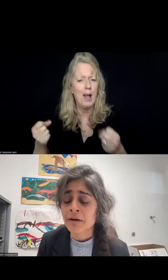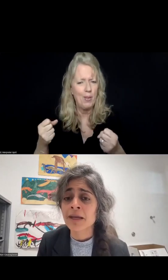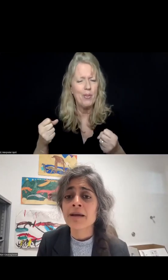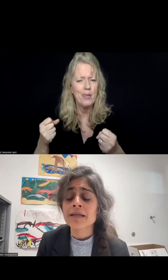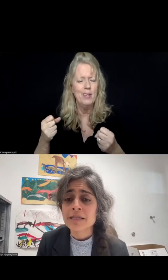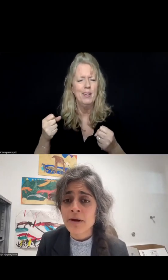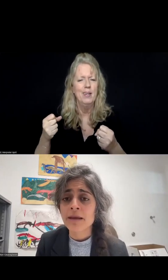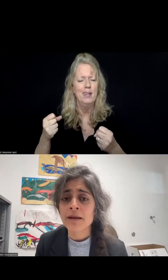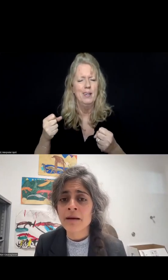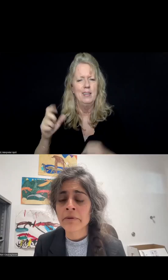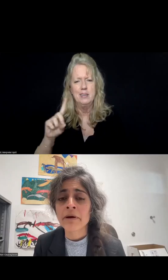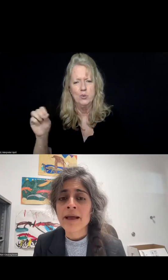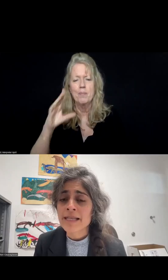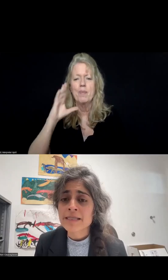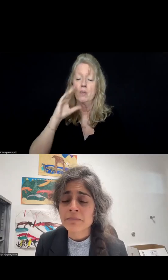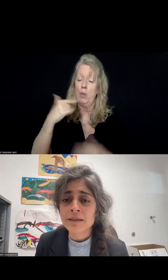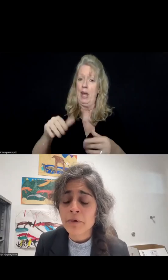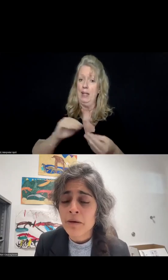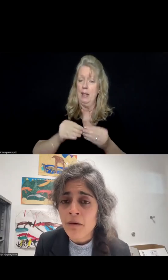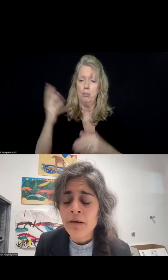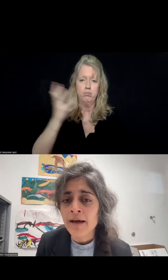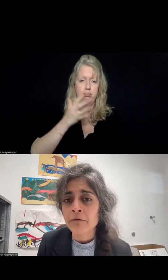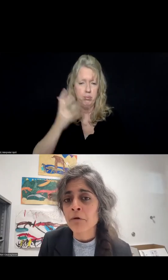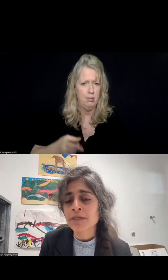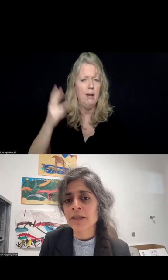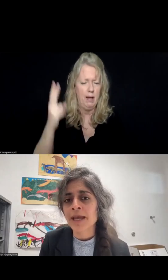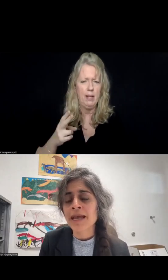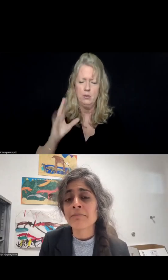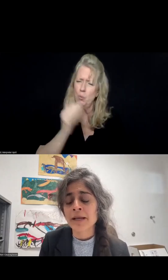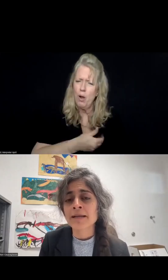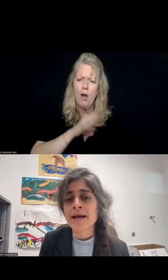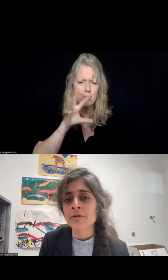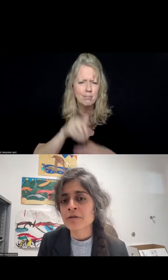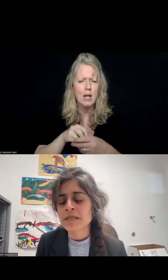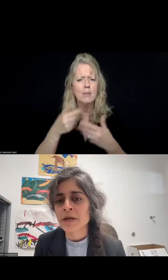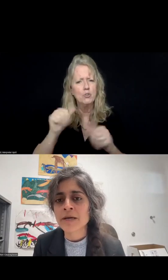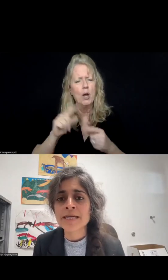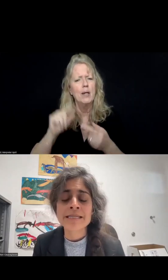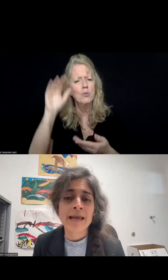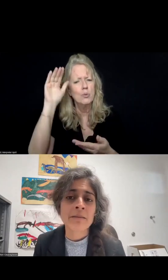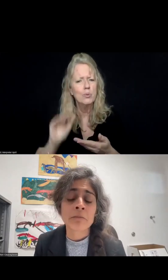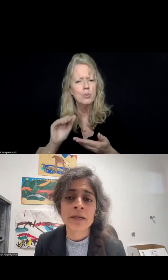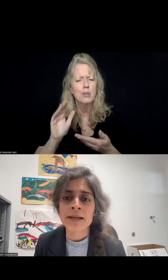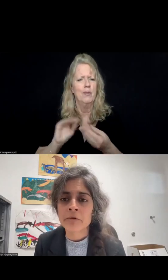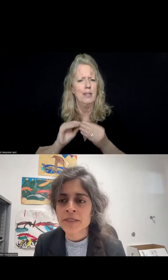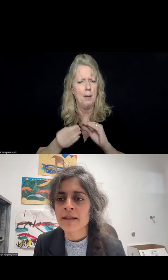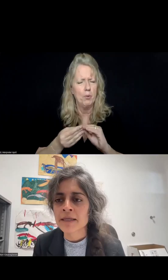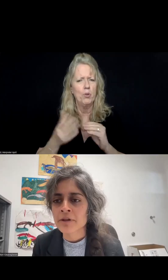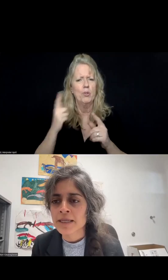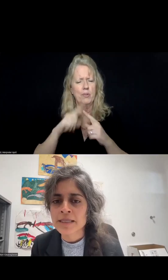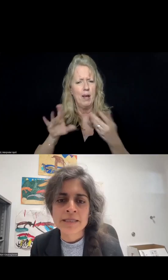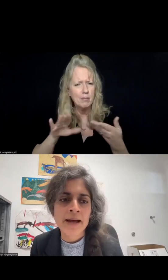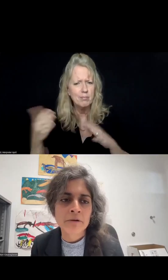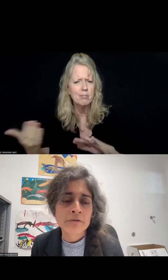is a very striking number and something that we all have a role to play in bringing down those disparities in morbidity and